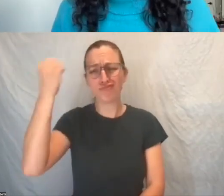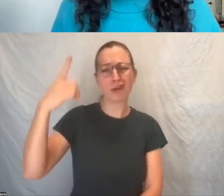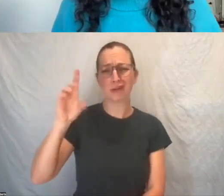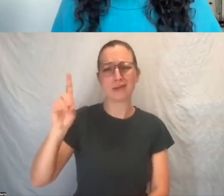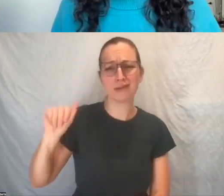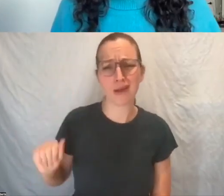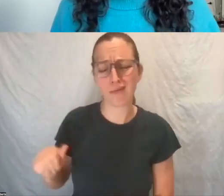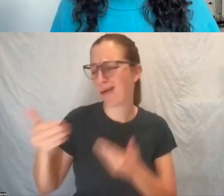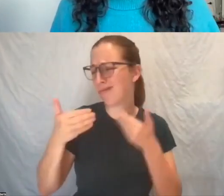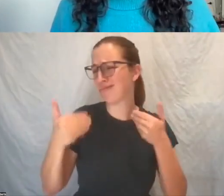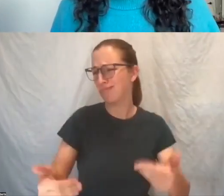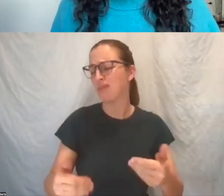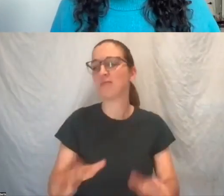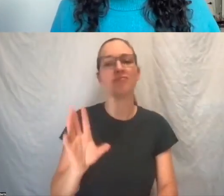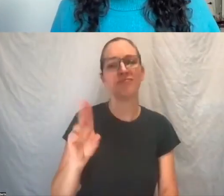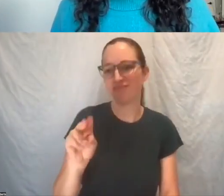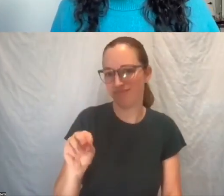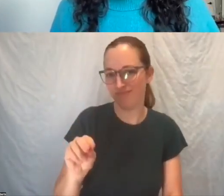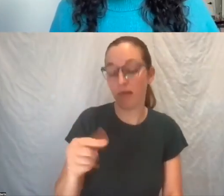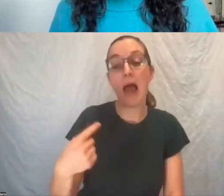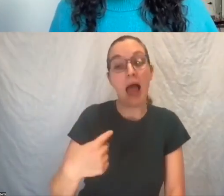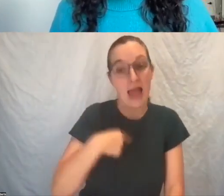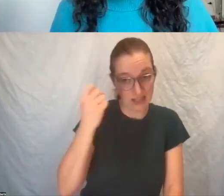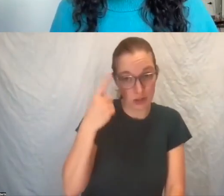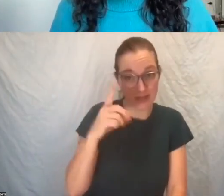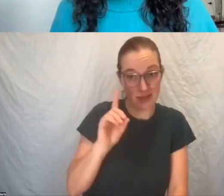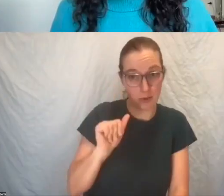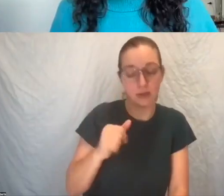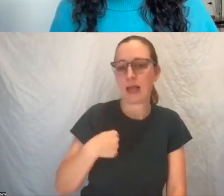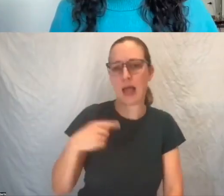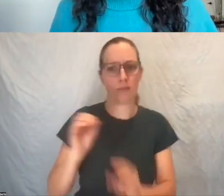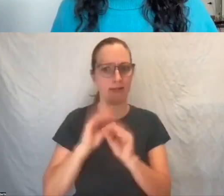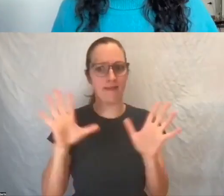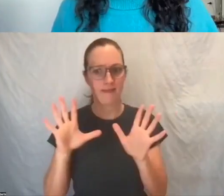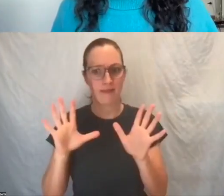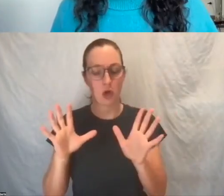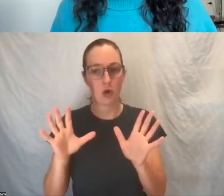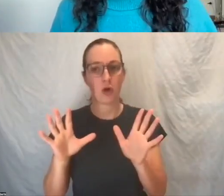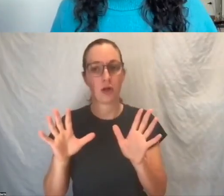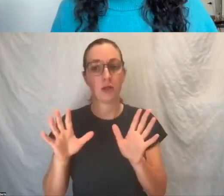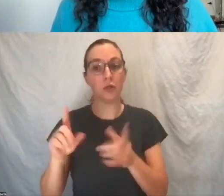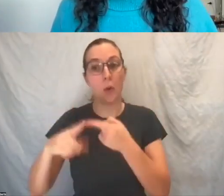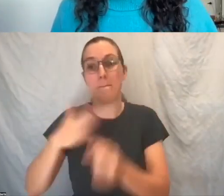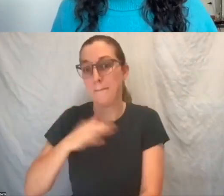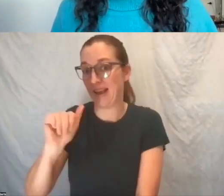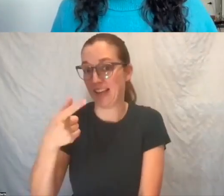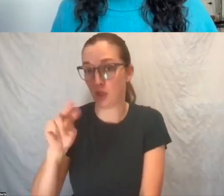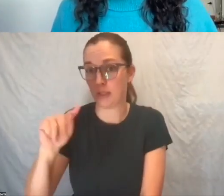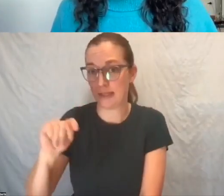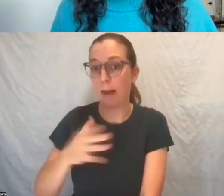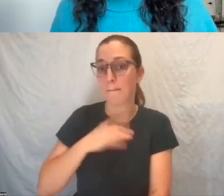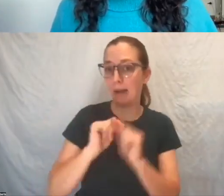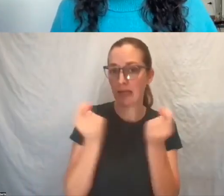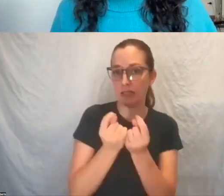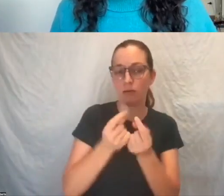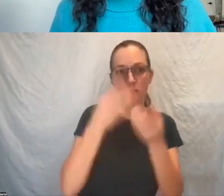Because I made it important to my agent and my teams to, because something that I would love to do in the future and that I've told